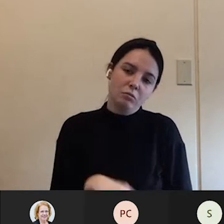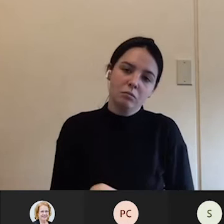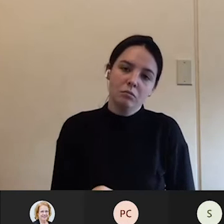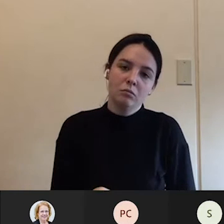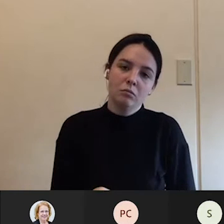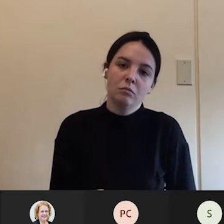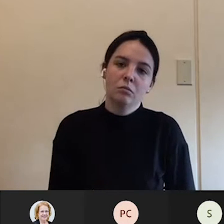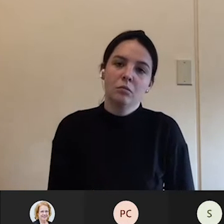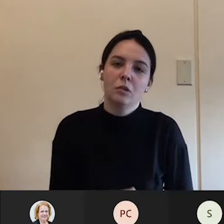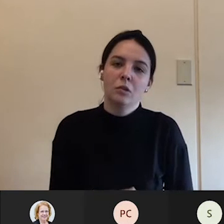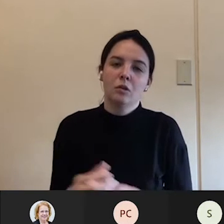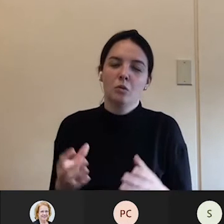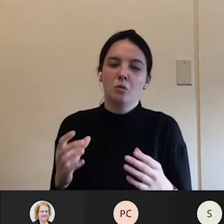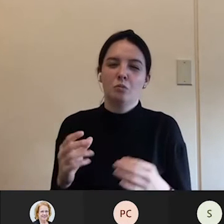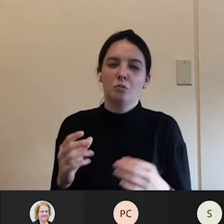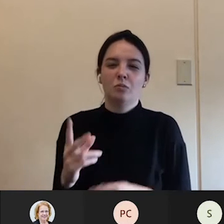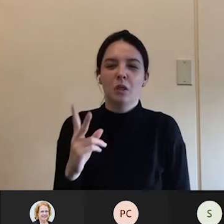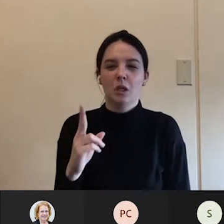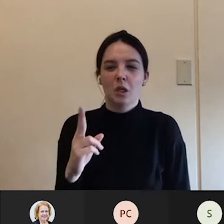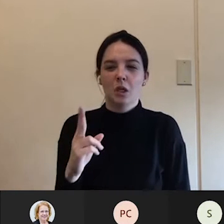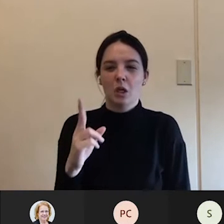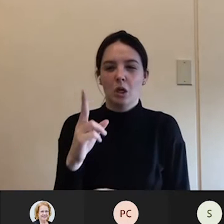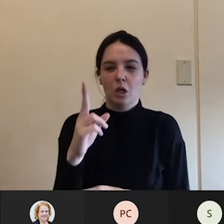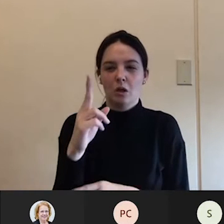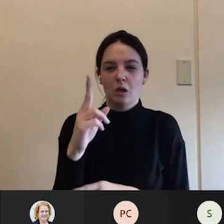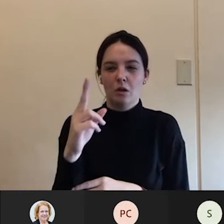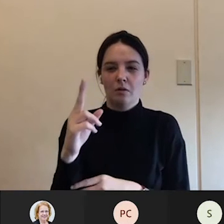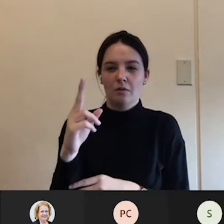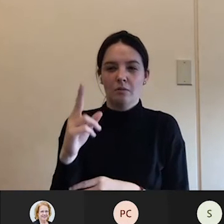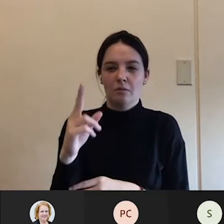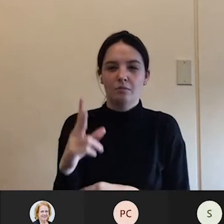Take 2 pieces of tape.